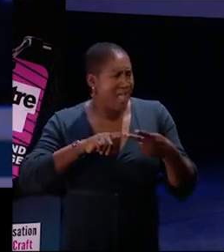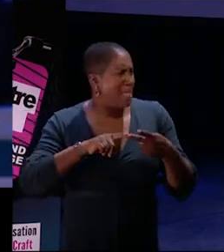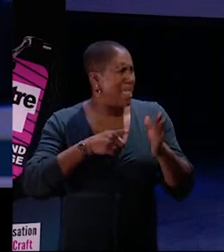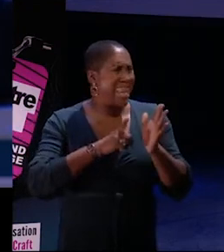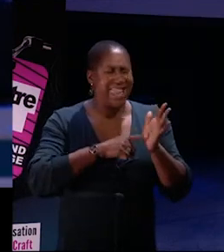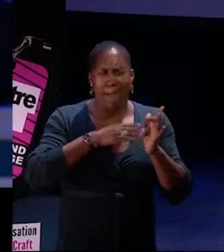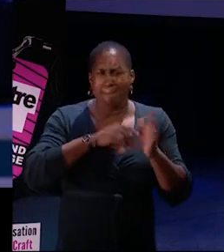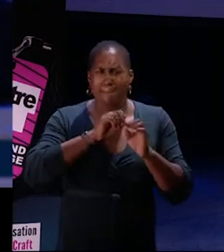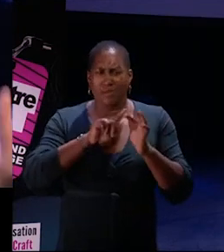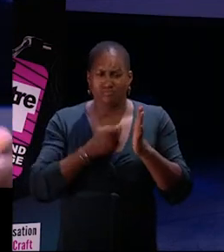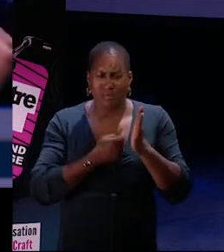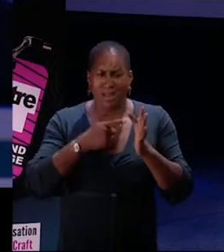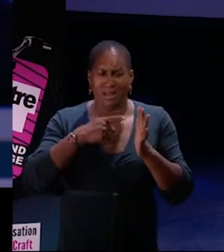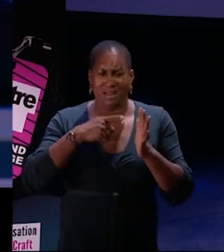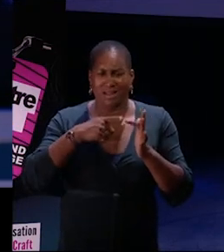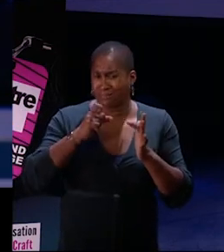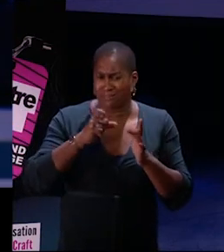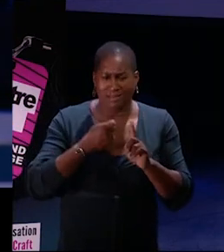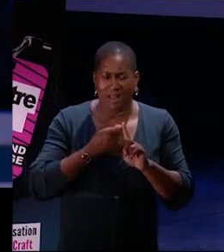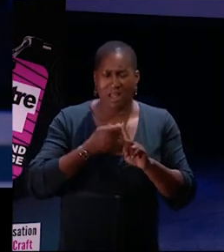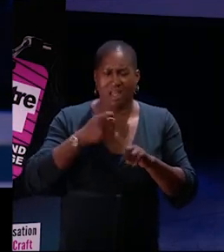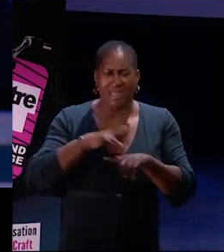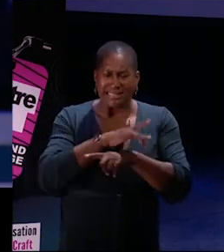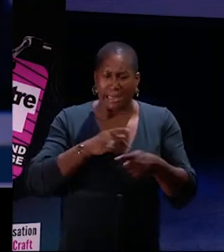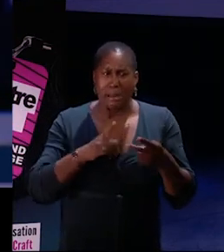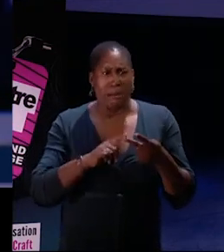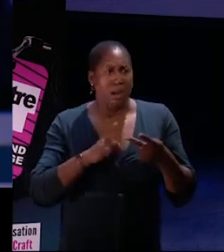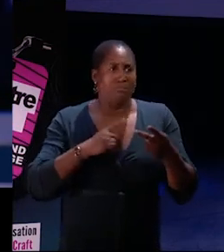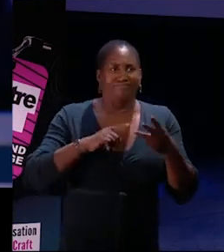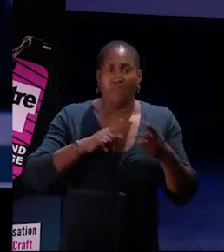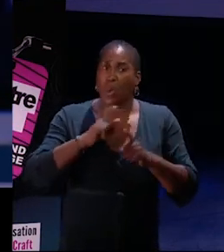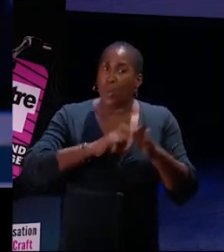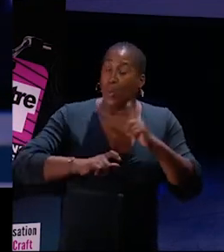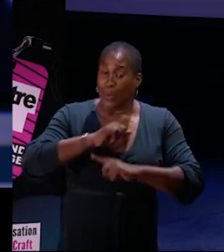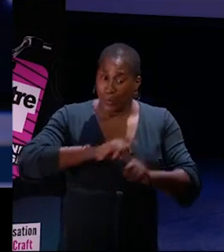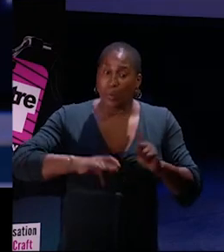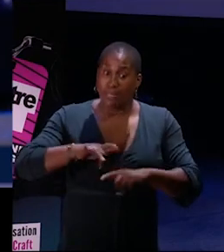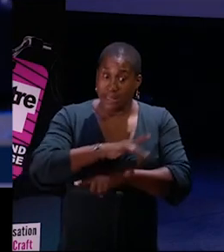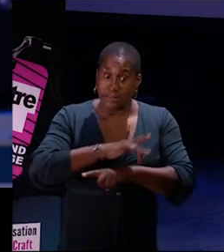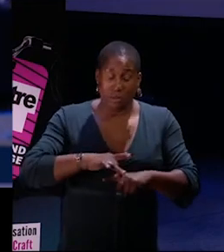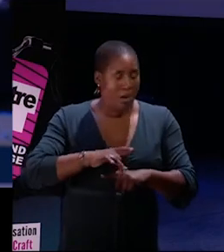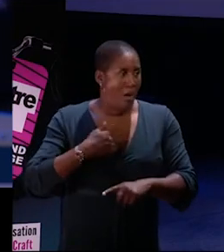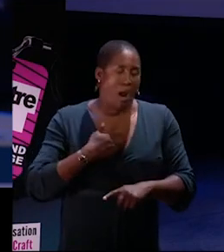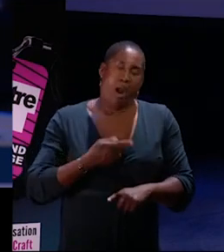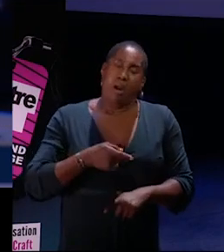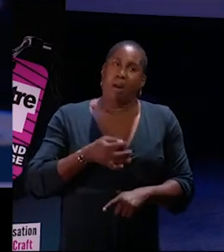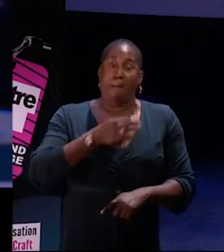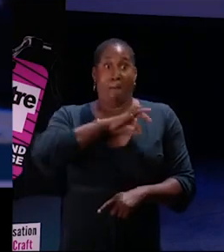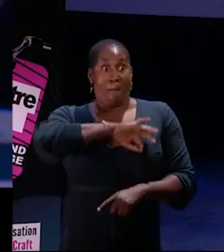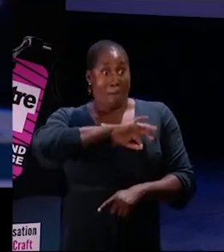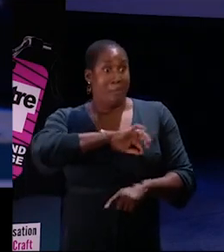here and our community work as well, which is again another strand. I'm privileged to have worked in other